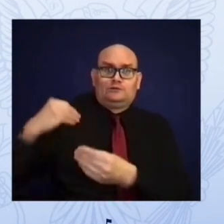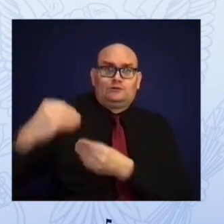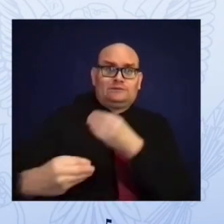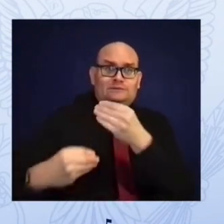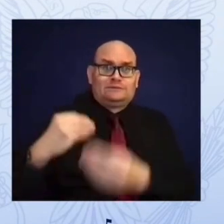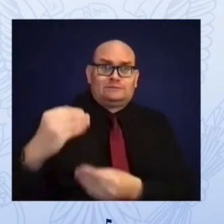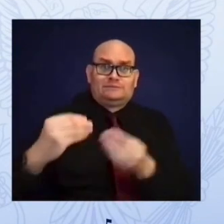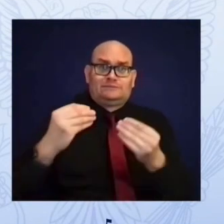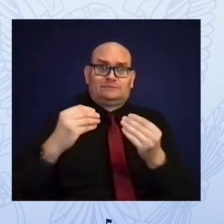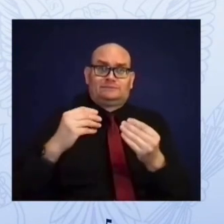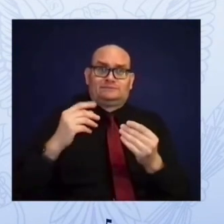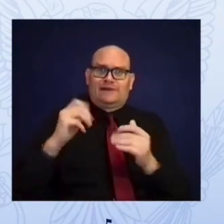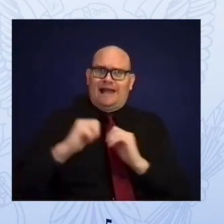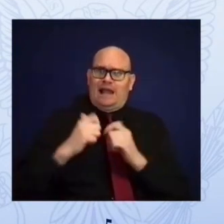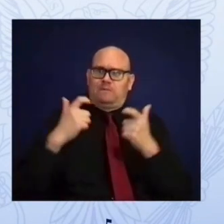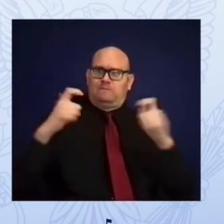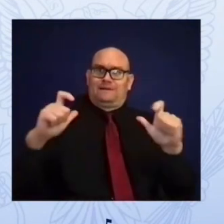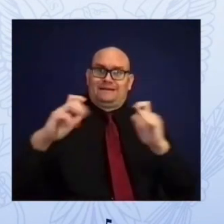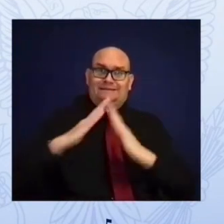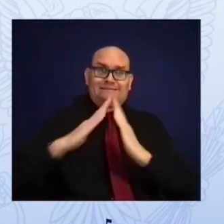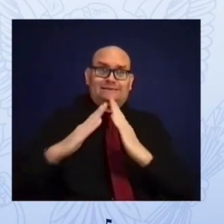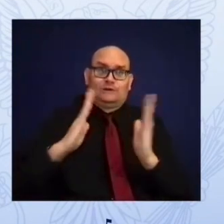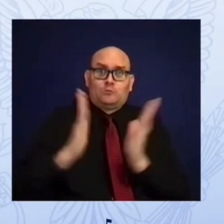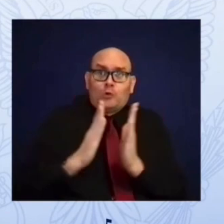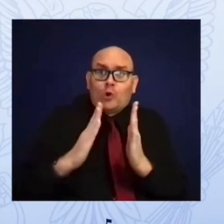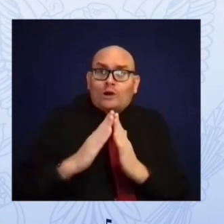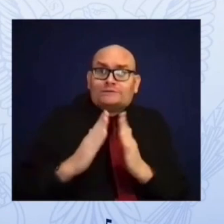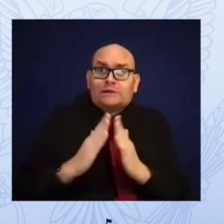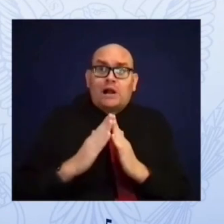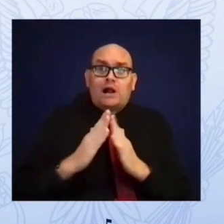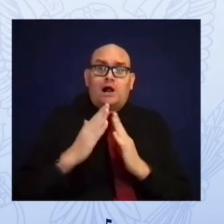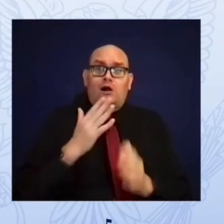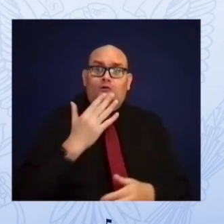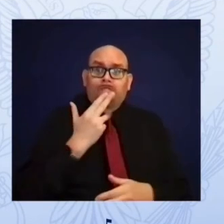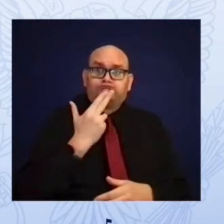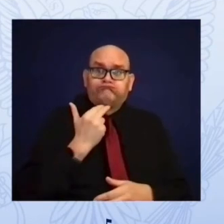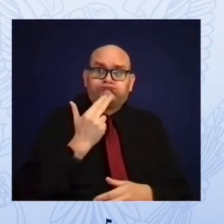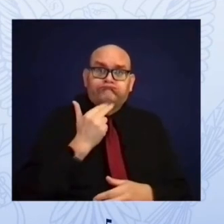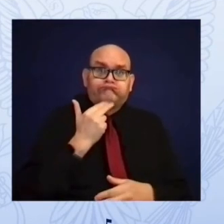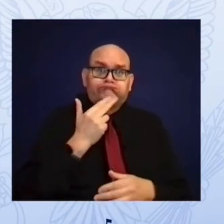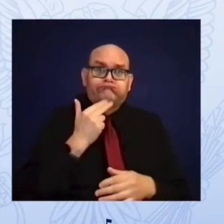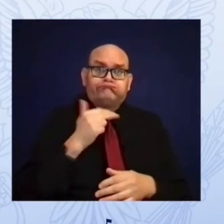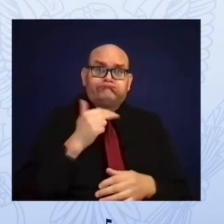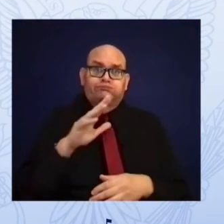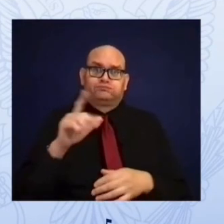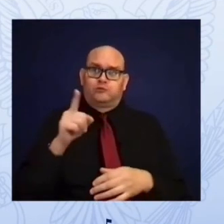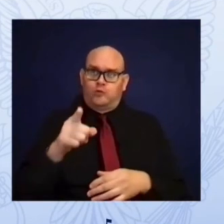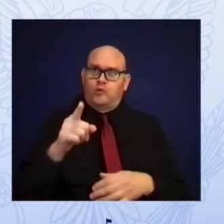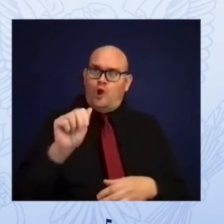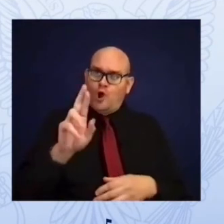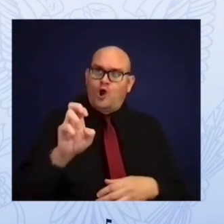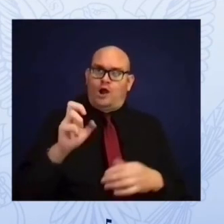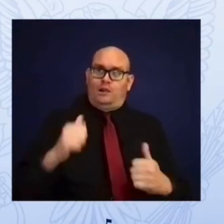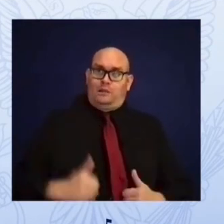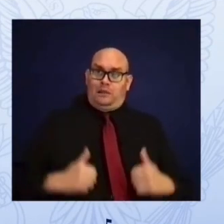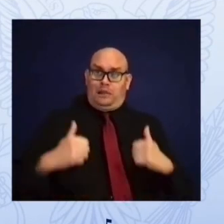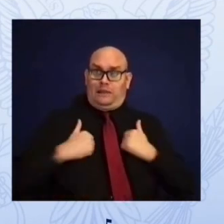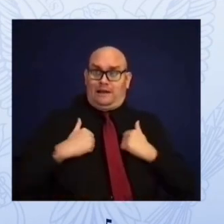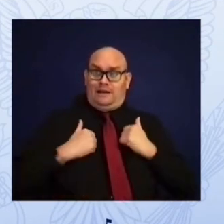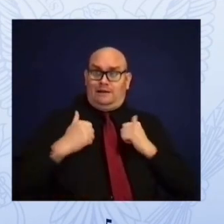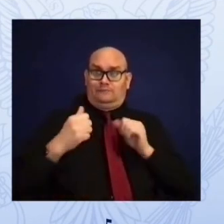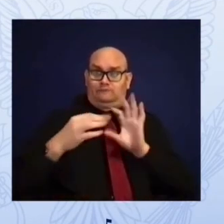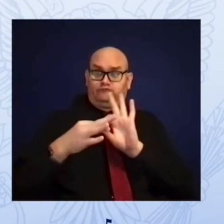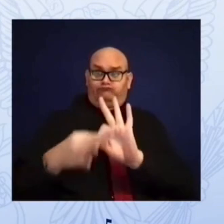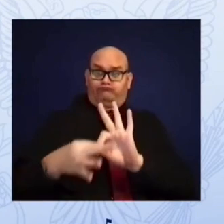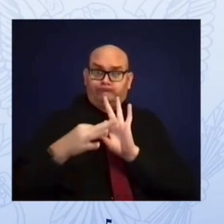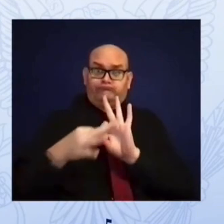us. A place not to just discover dreams, but to make those dreams a reality.